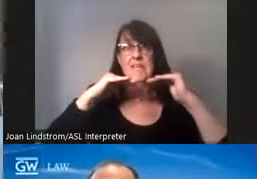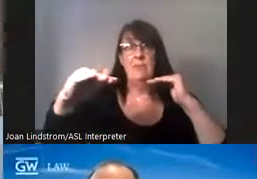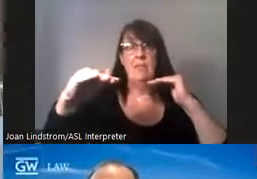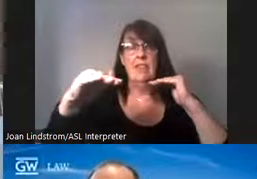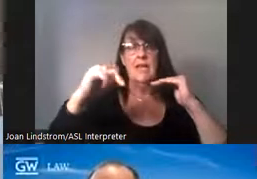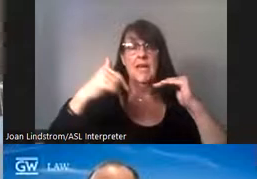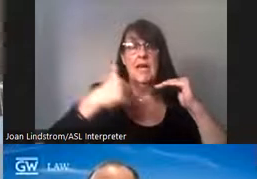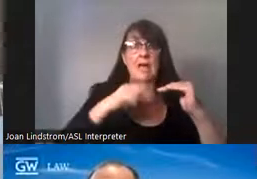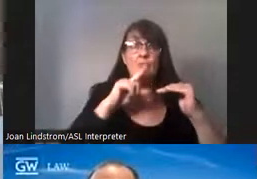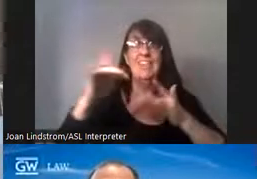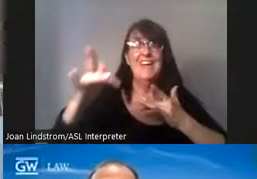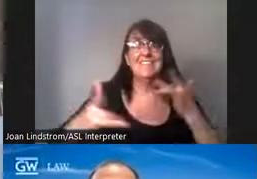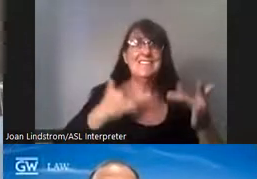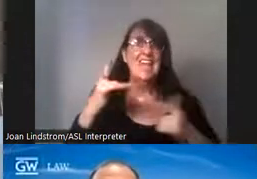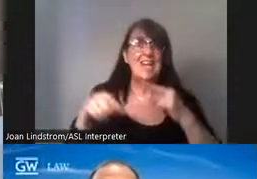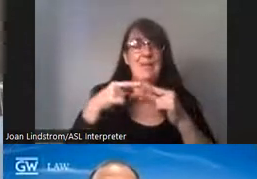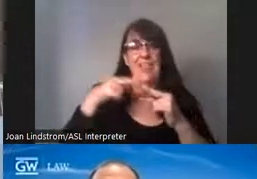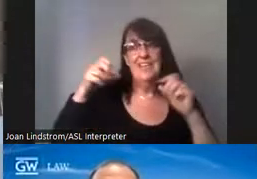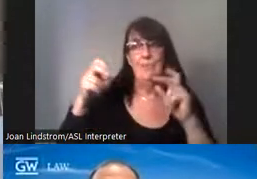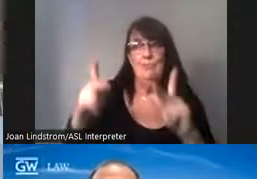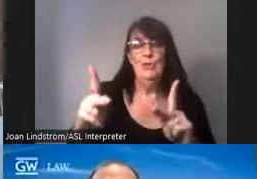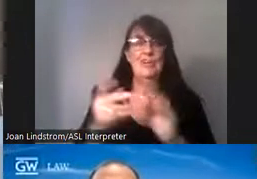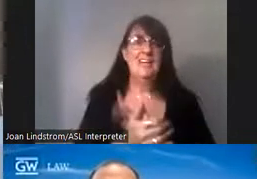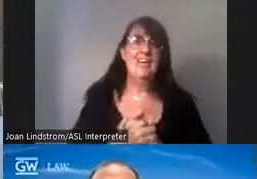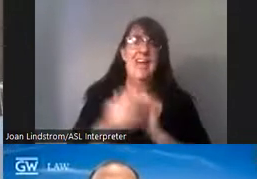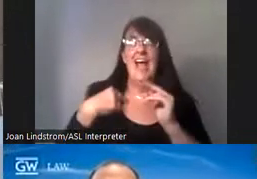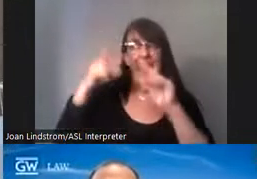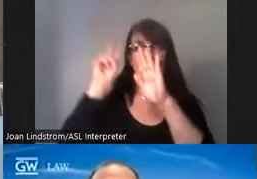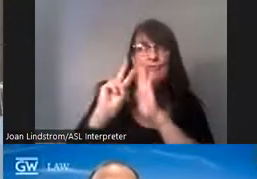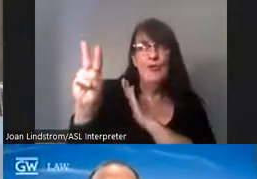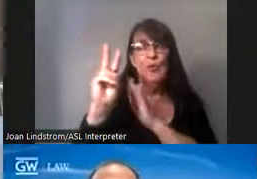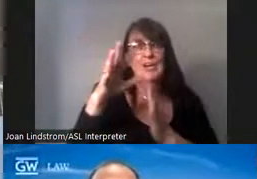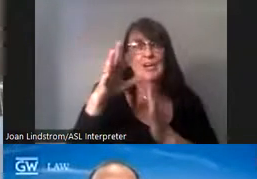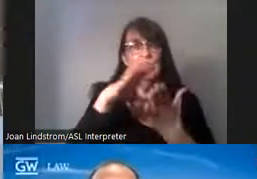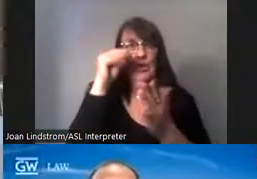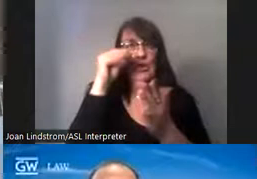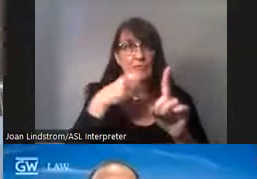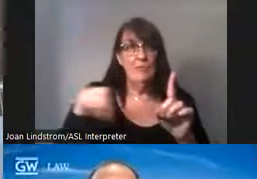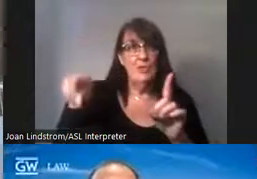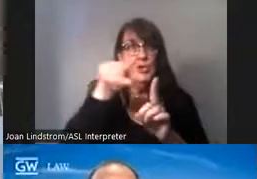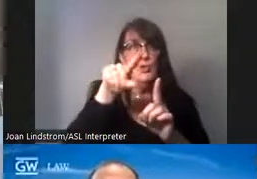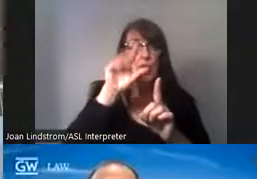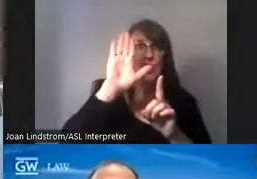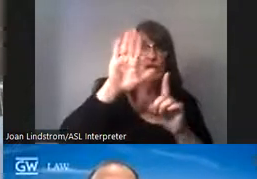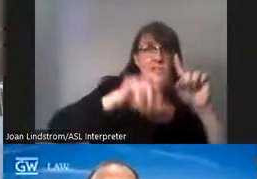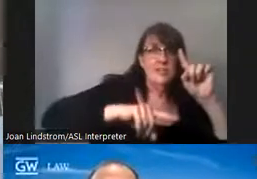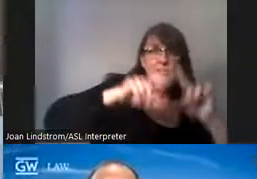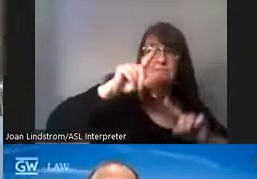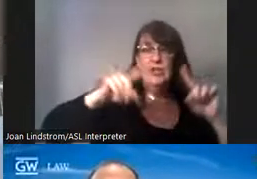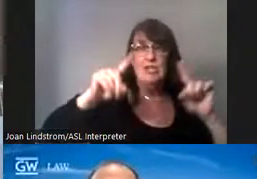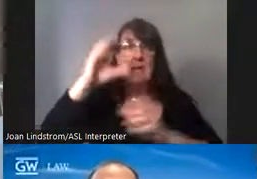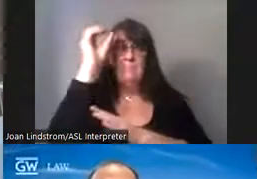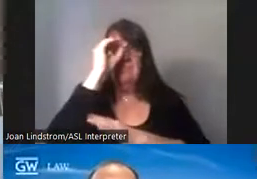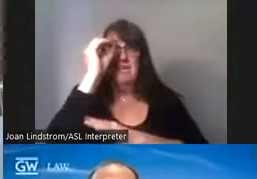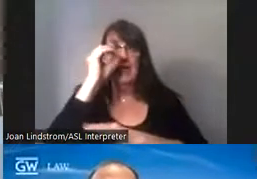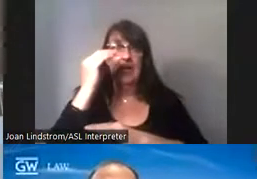really excited about this opportunity, and I look forward to learning from you all, your diverse voices, and to bringing forward